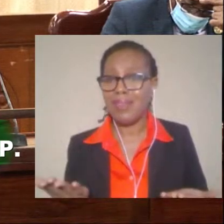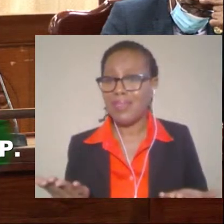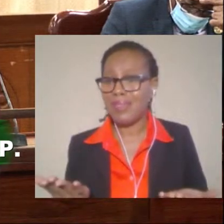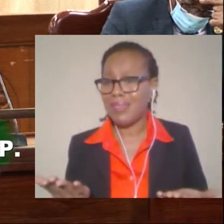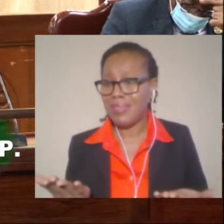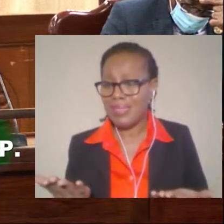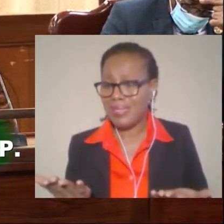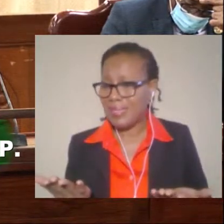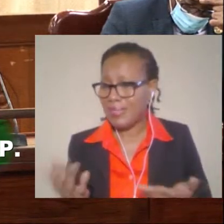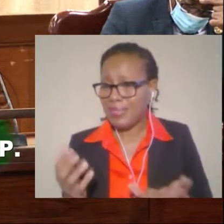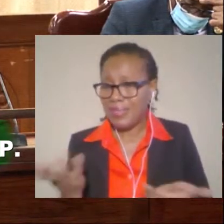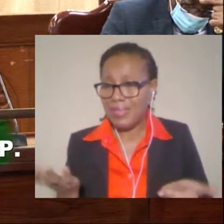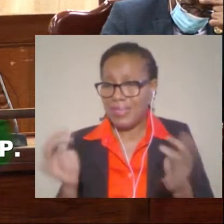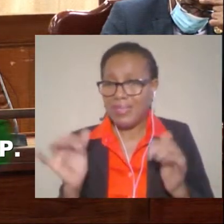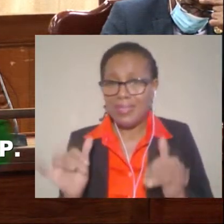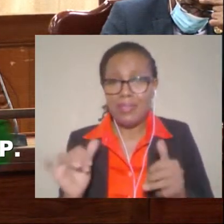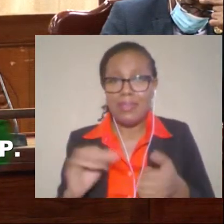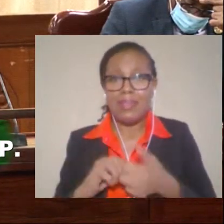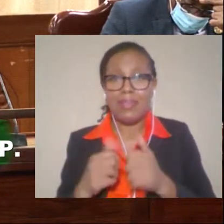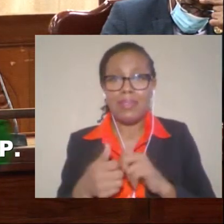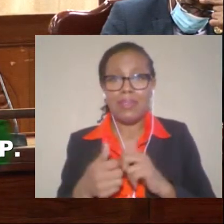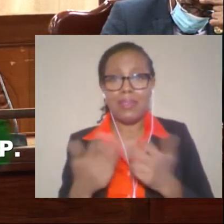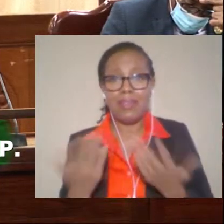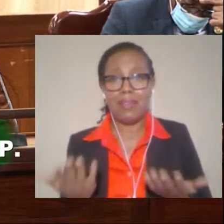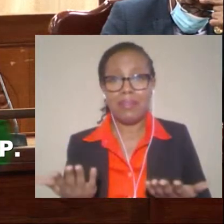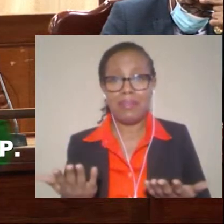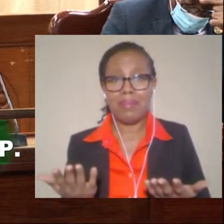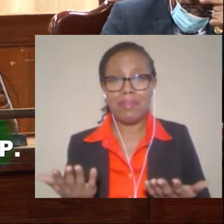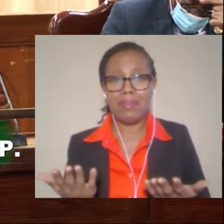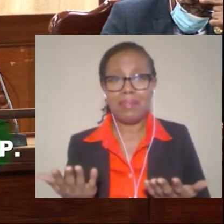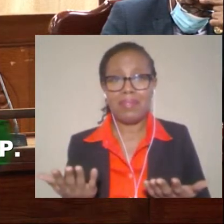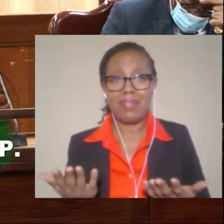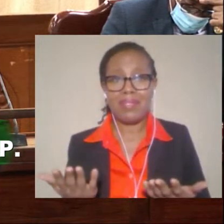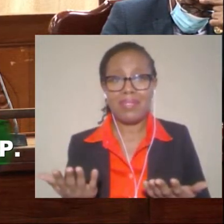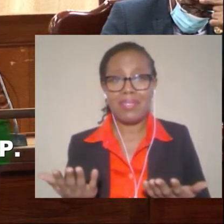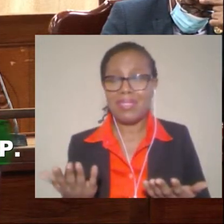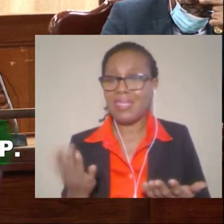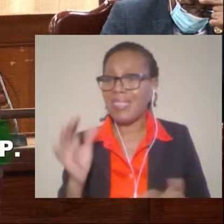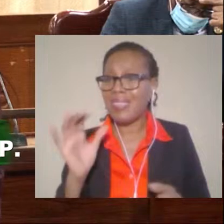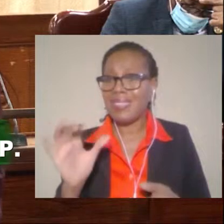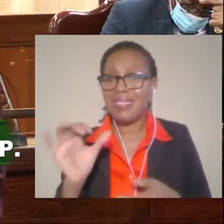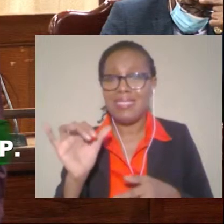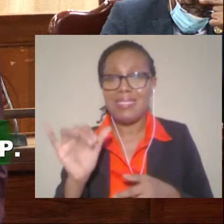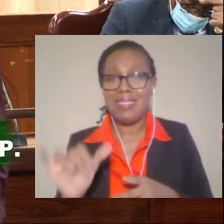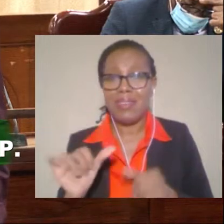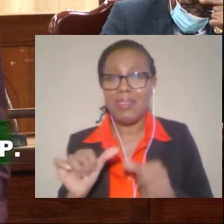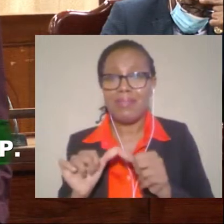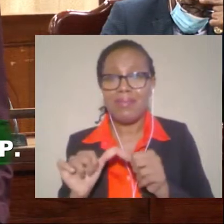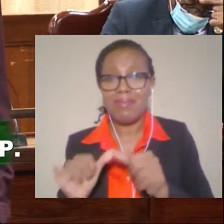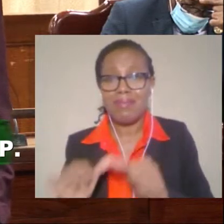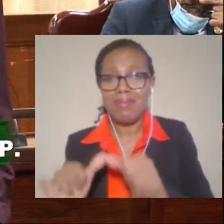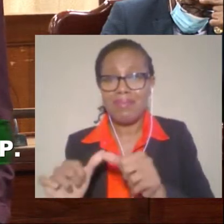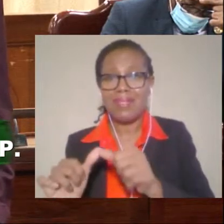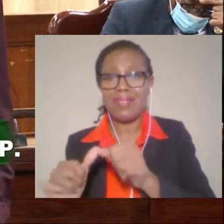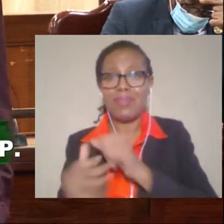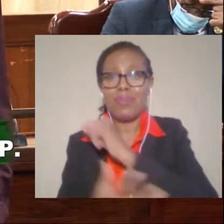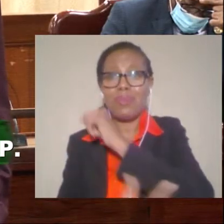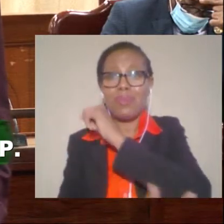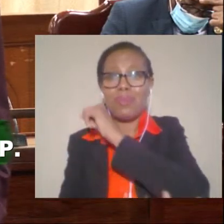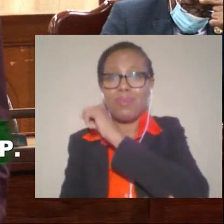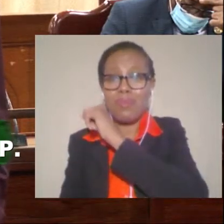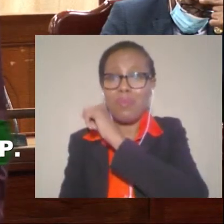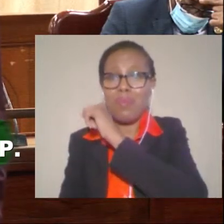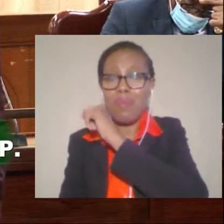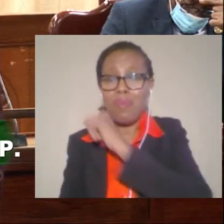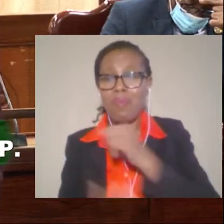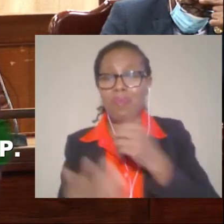in which his level of poverty is perpetuating that of his dependents.